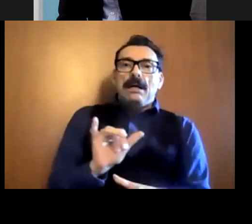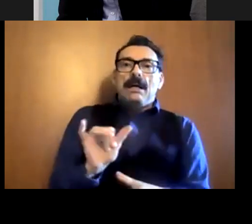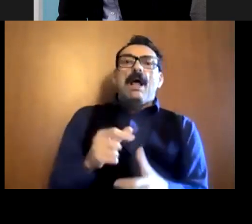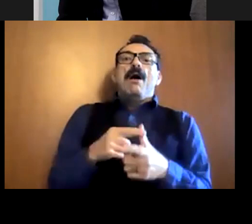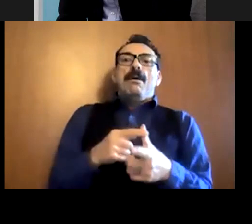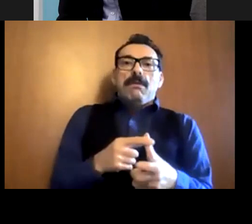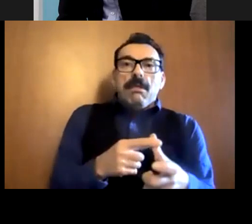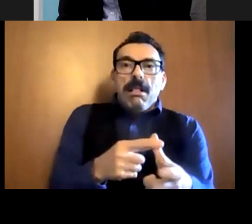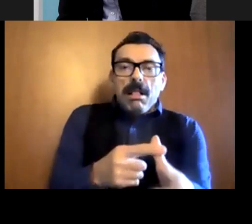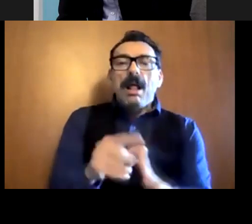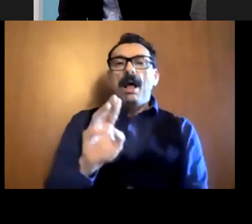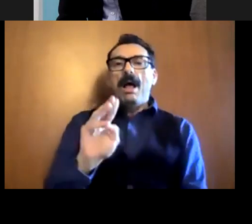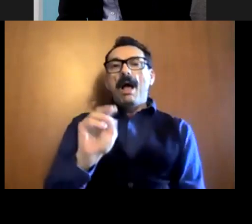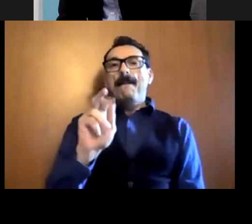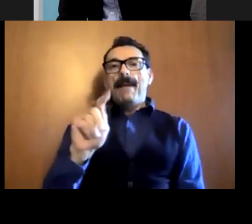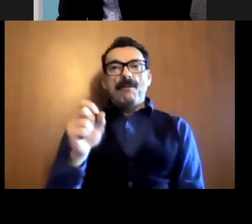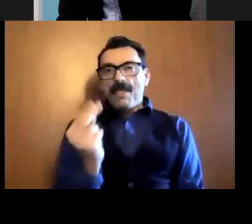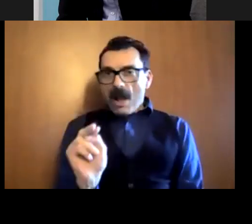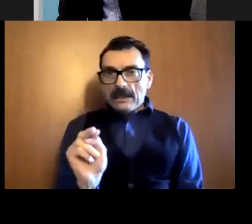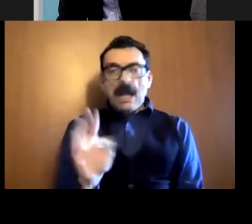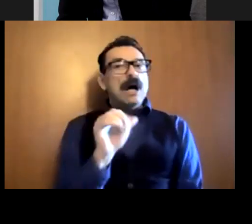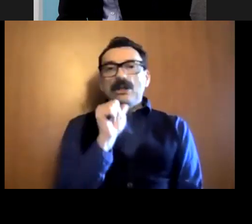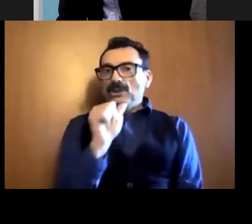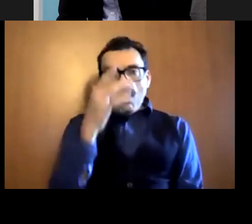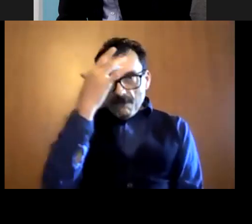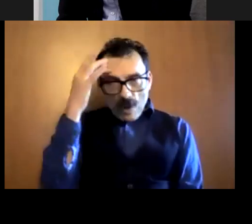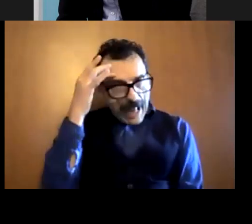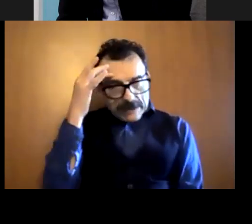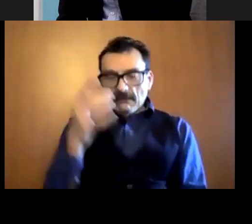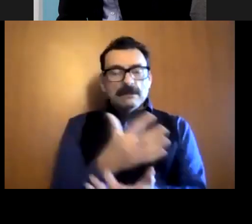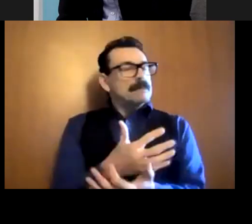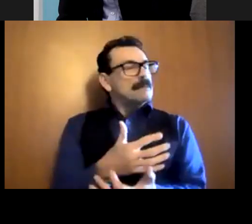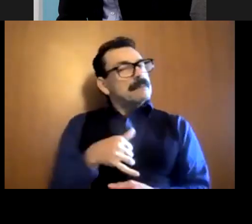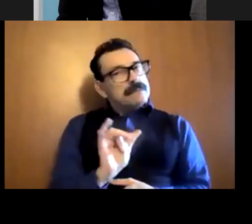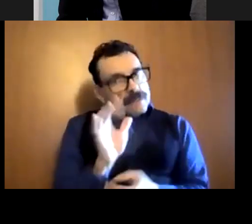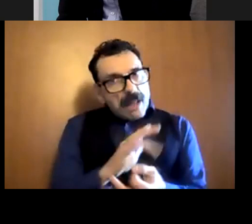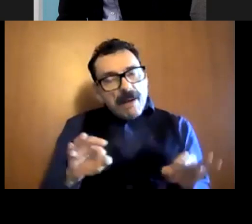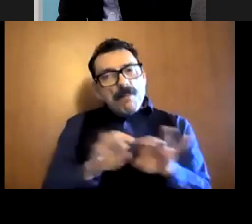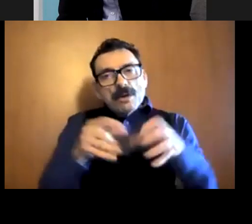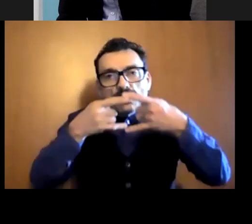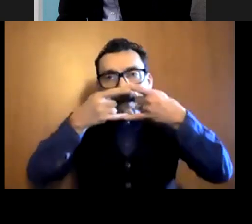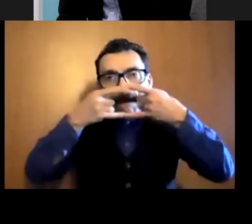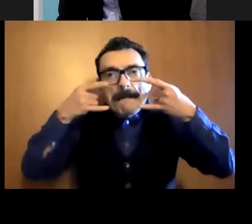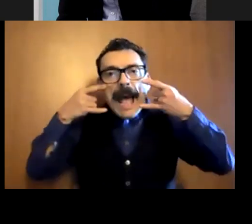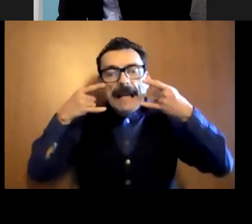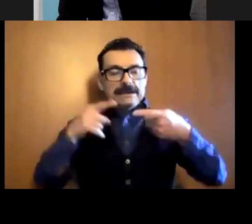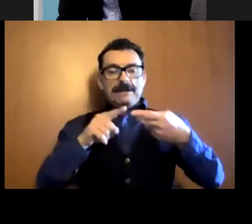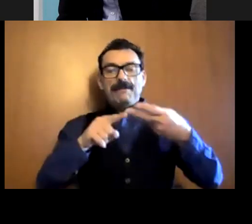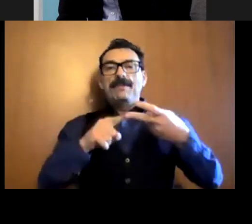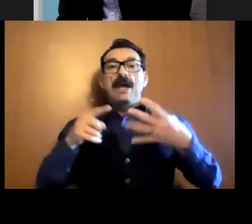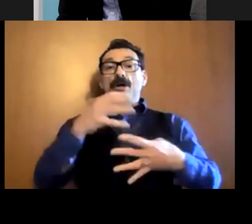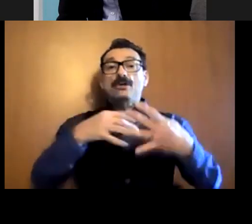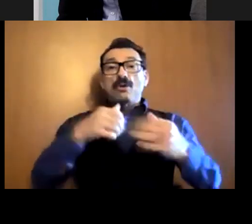to mask up, to socially distance, to not travel unless you have been vaccinated and you're taking or you're taking the right precautions,